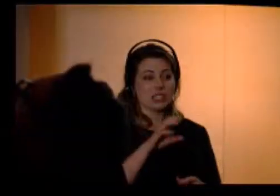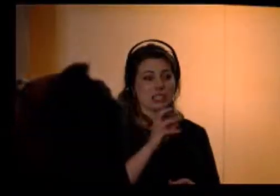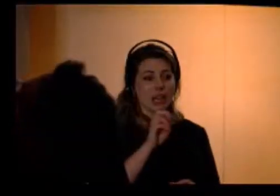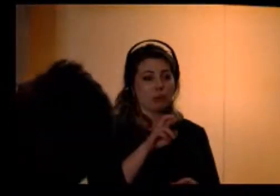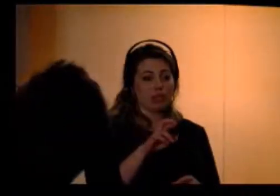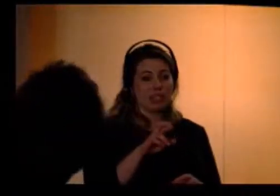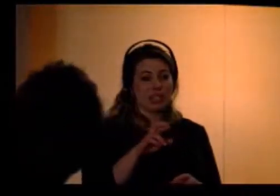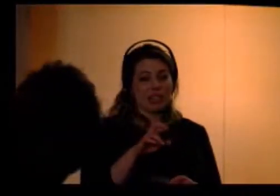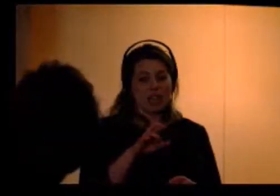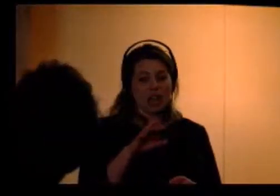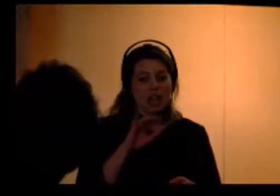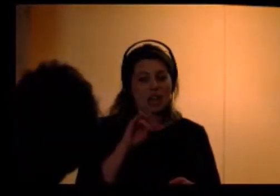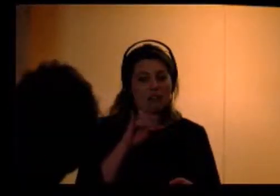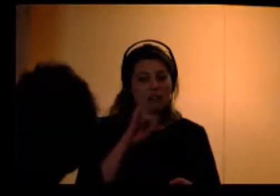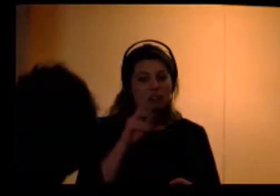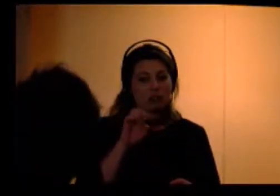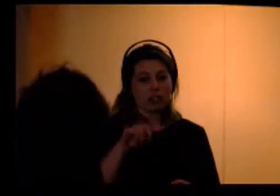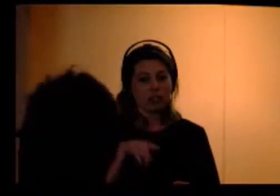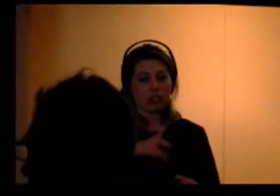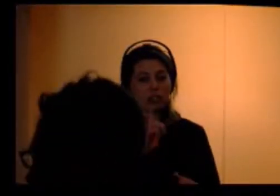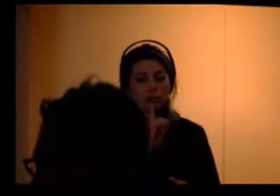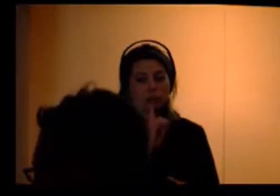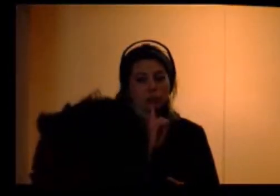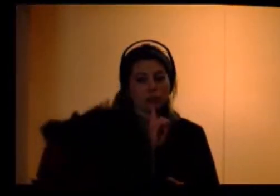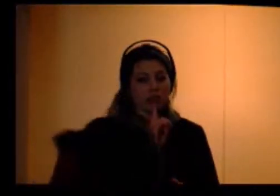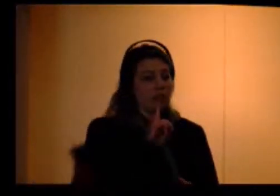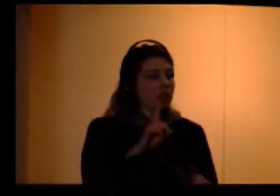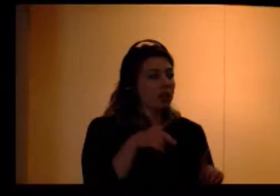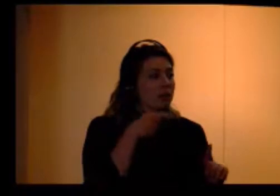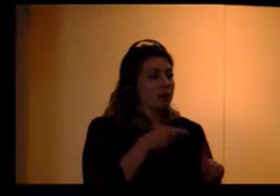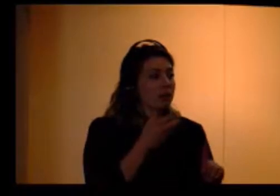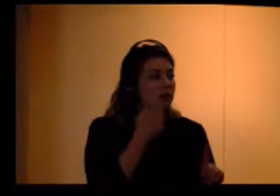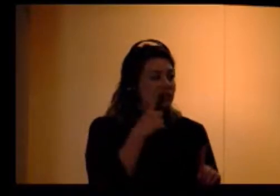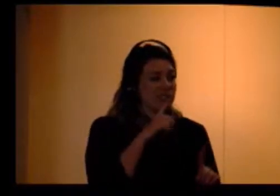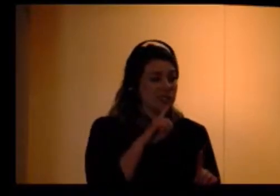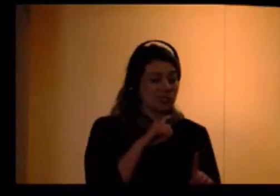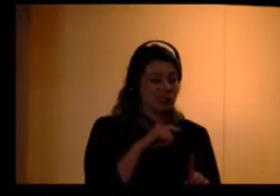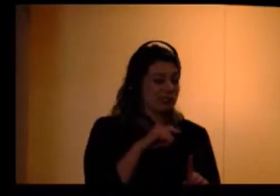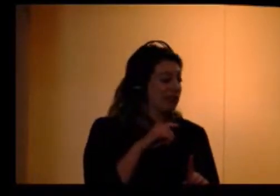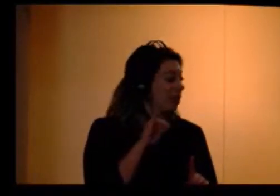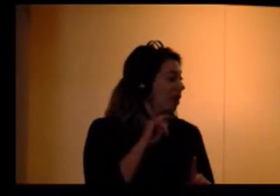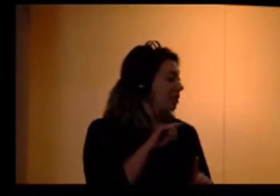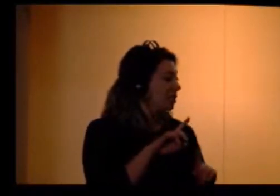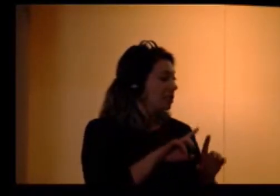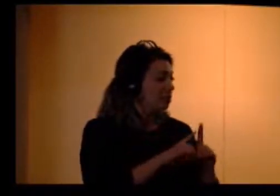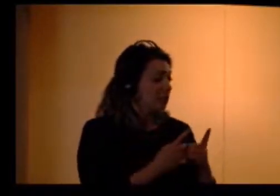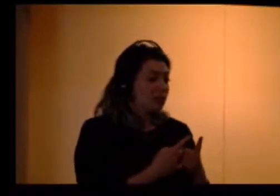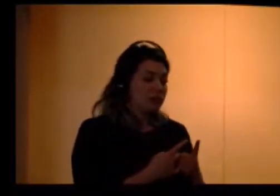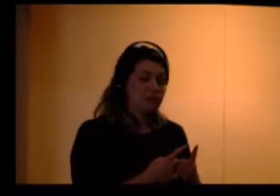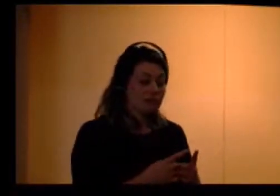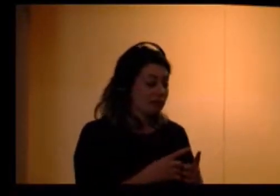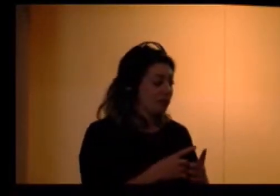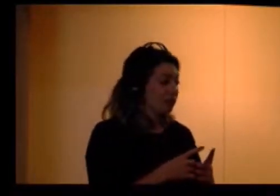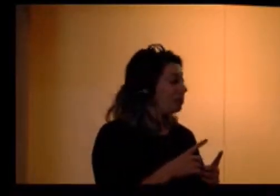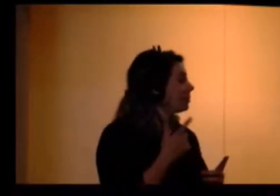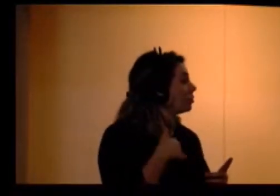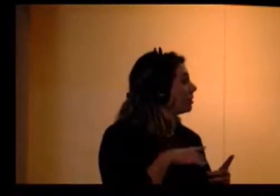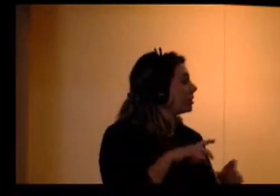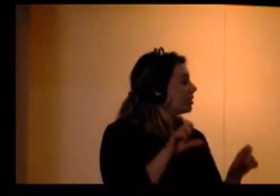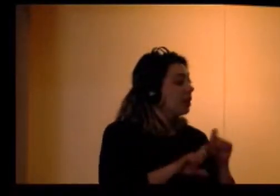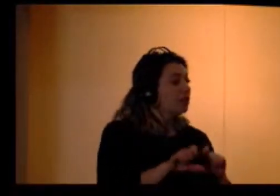and Computational Biology, which is essentially our fancy term for the IT department, and we are the scientific branch of